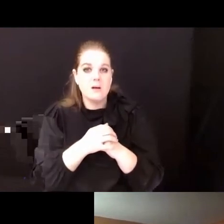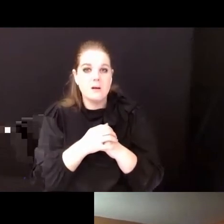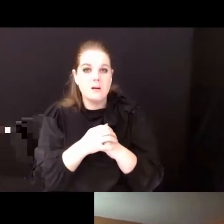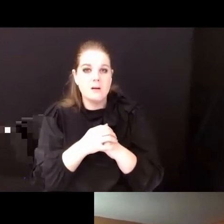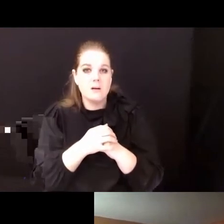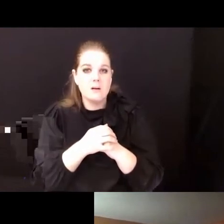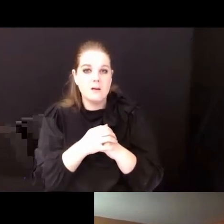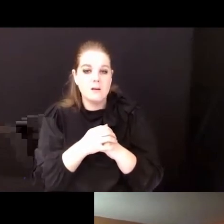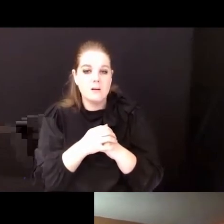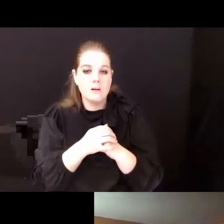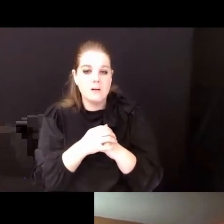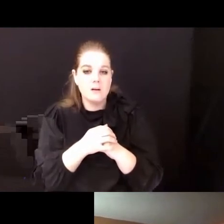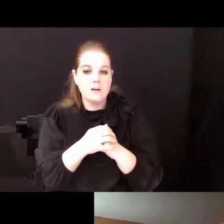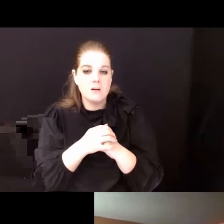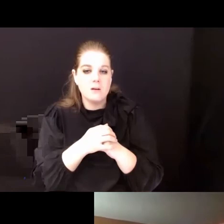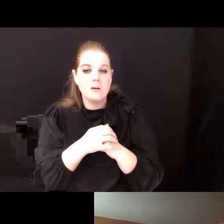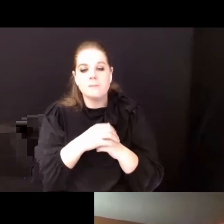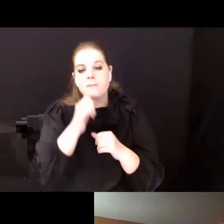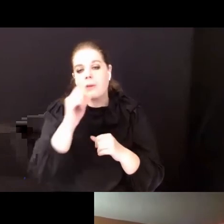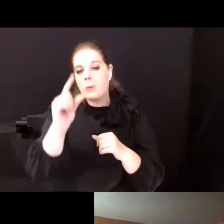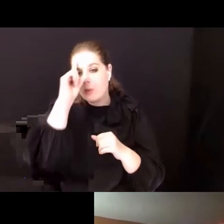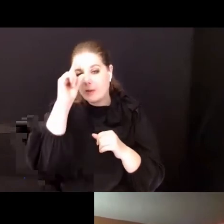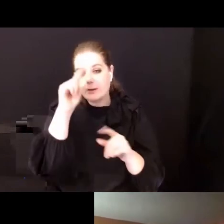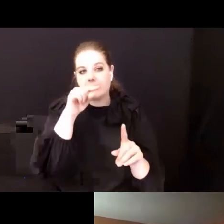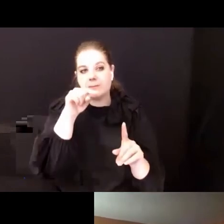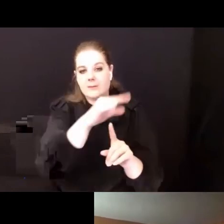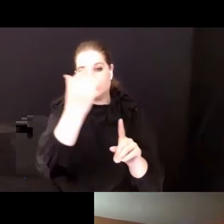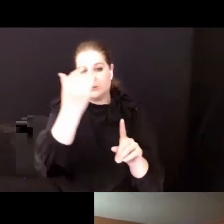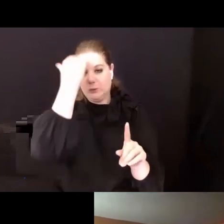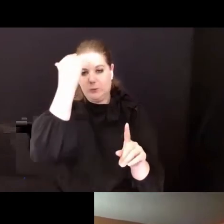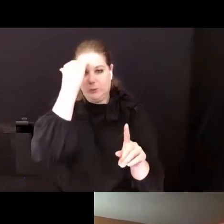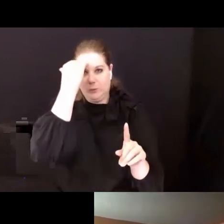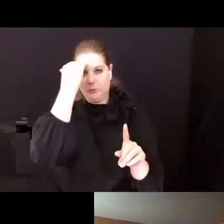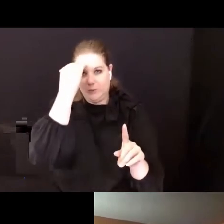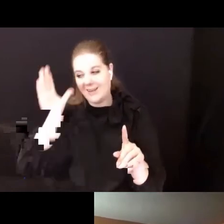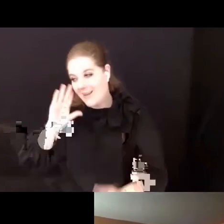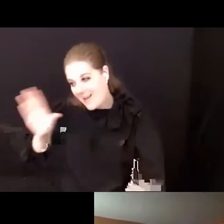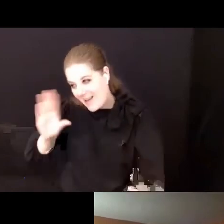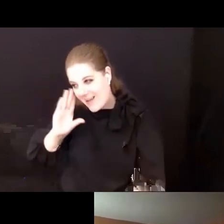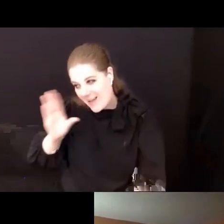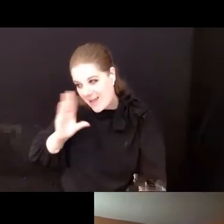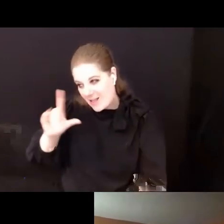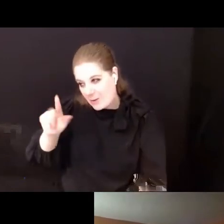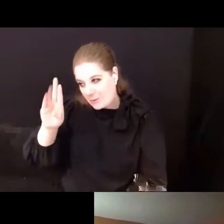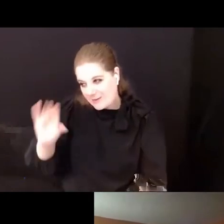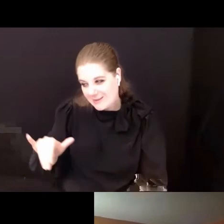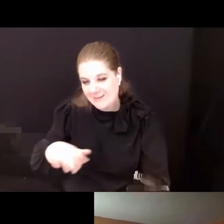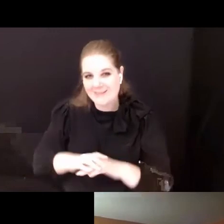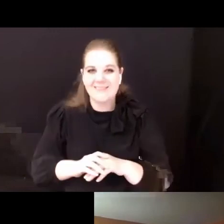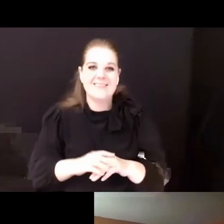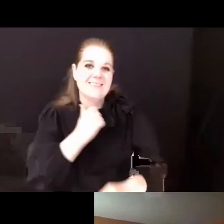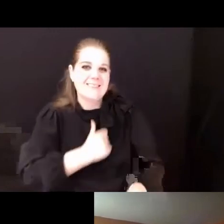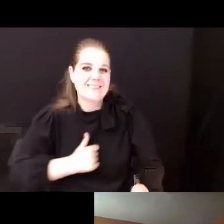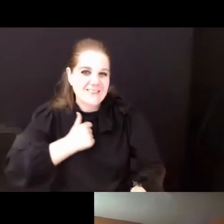I had one VA counselor. Hello, Lucy. Sorry, audience.